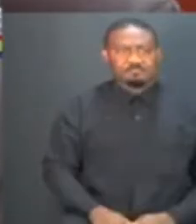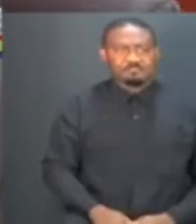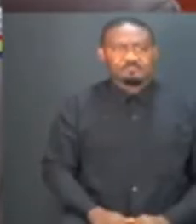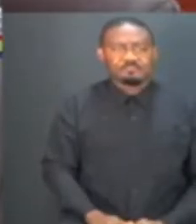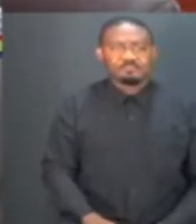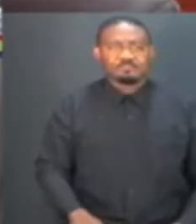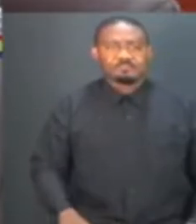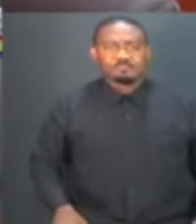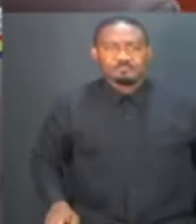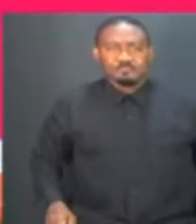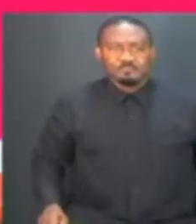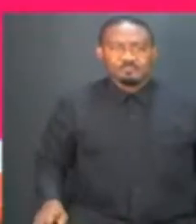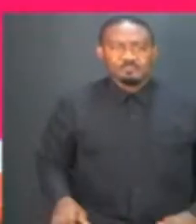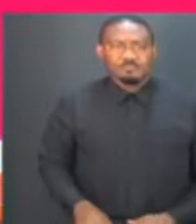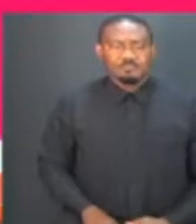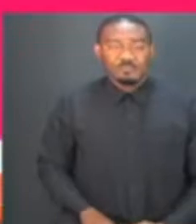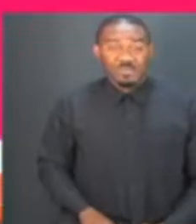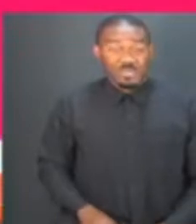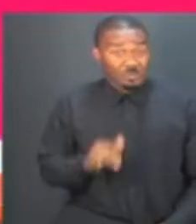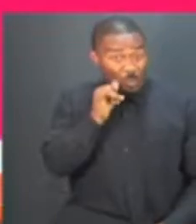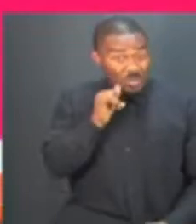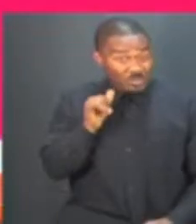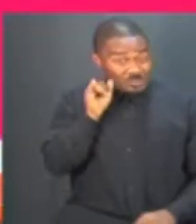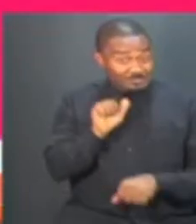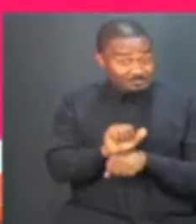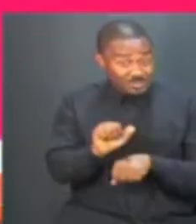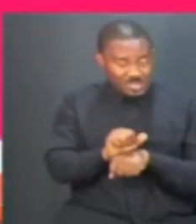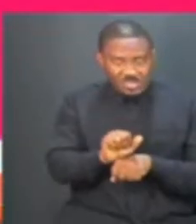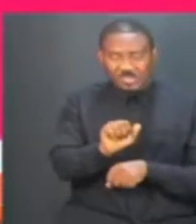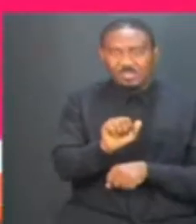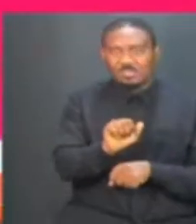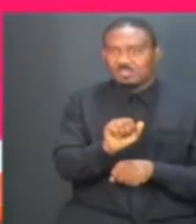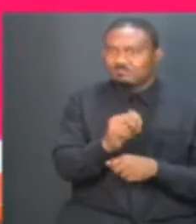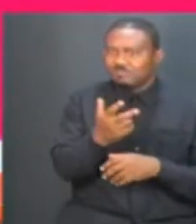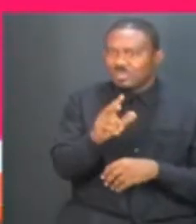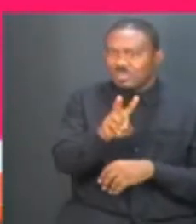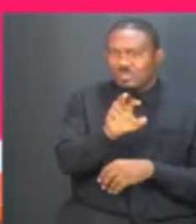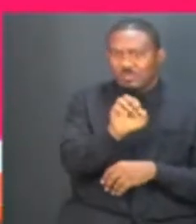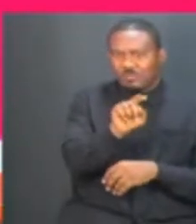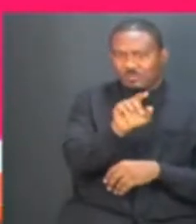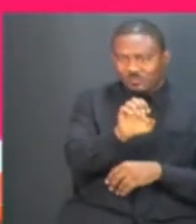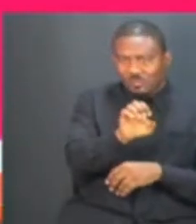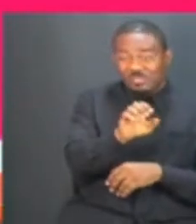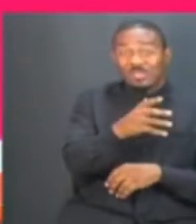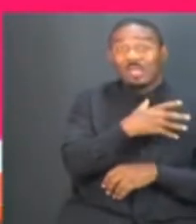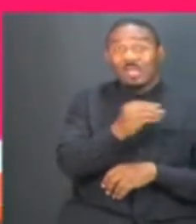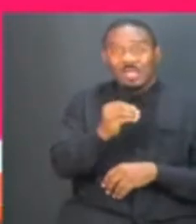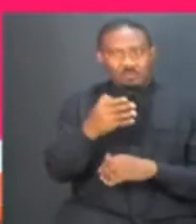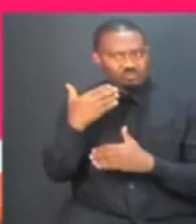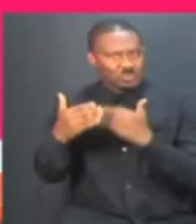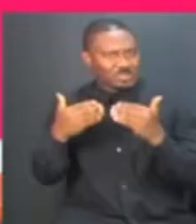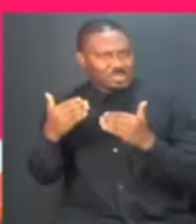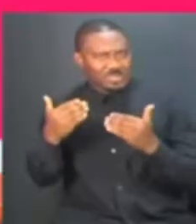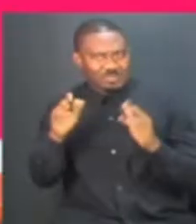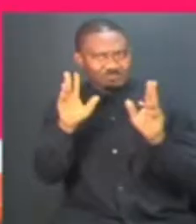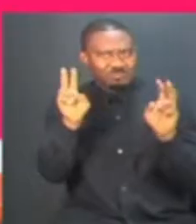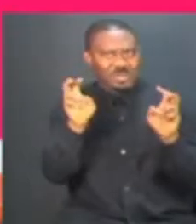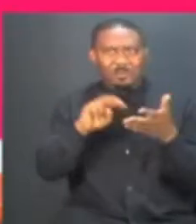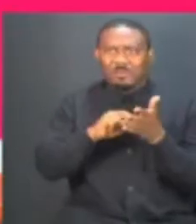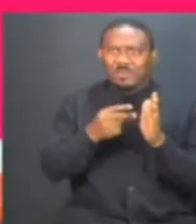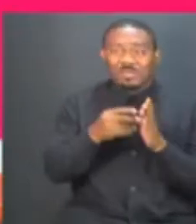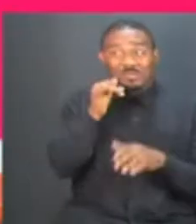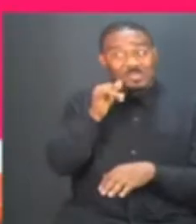and proceedings. The vote and proceedings is a summary of what happened on the floor of